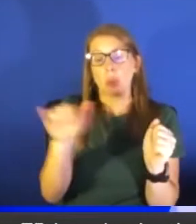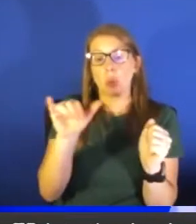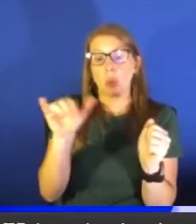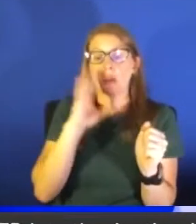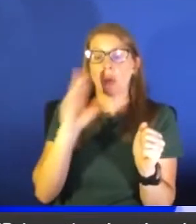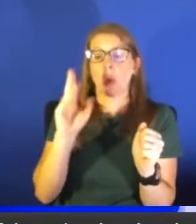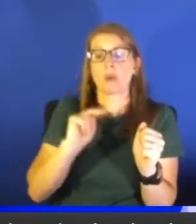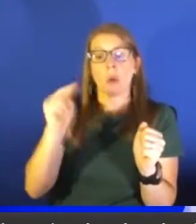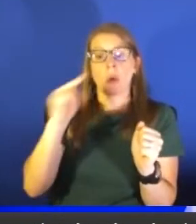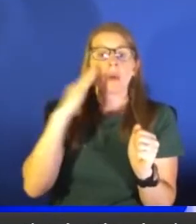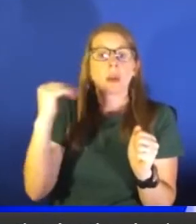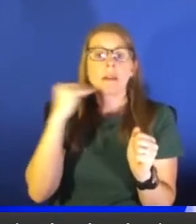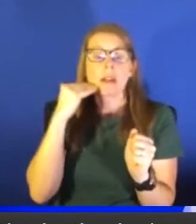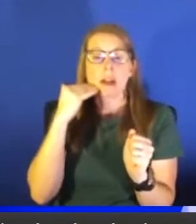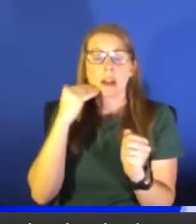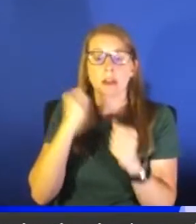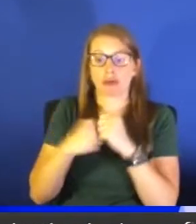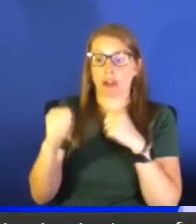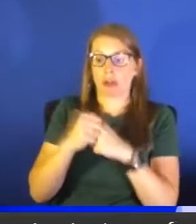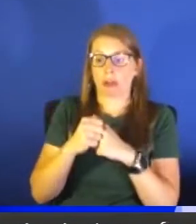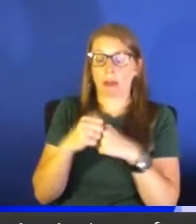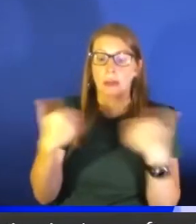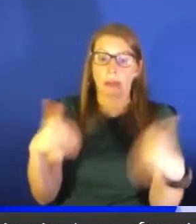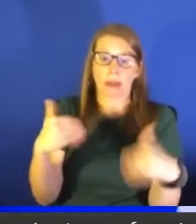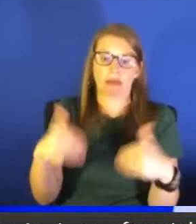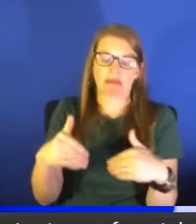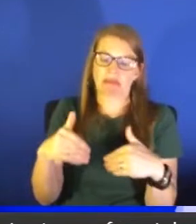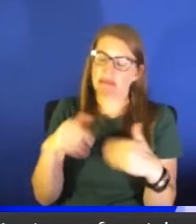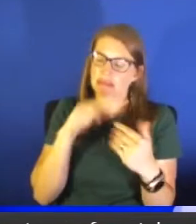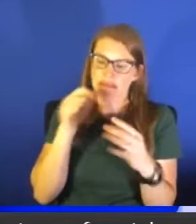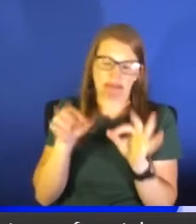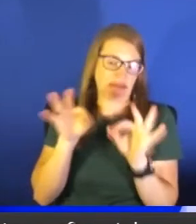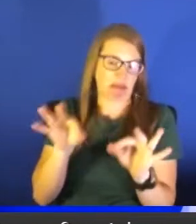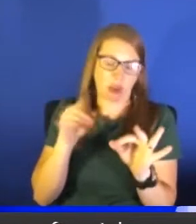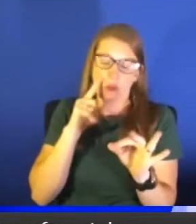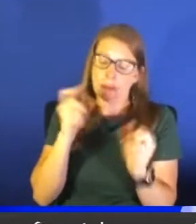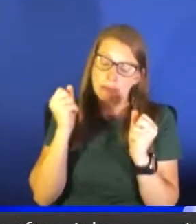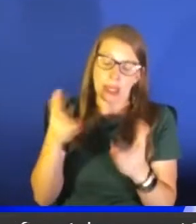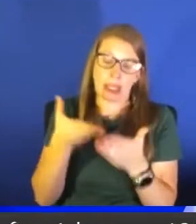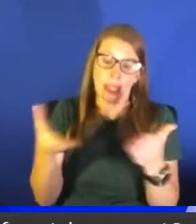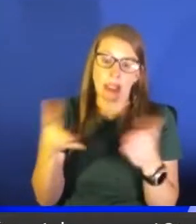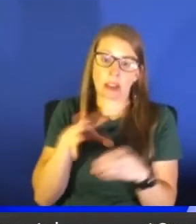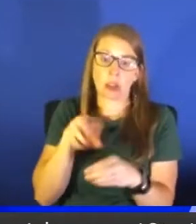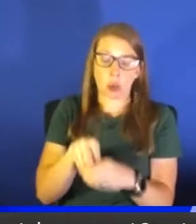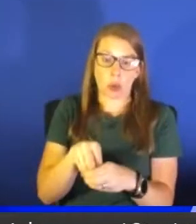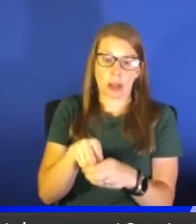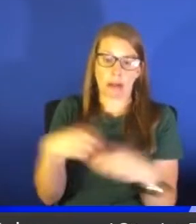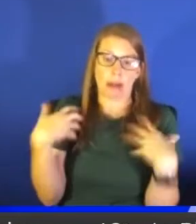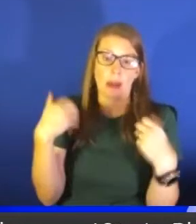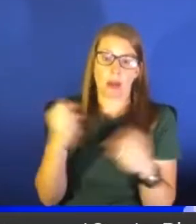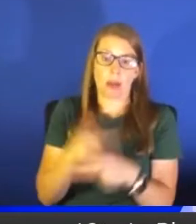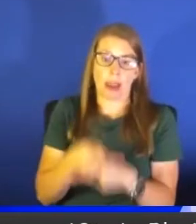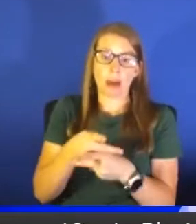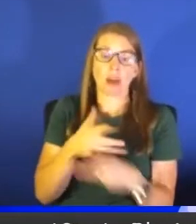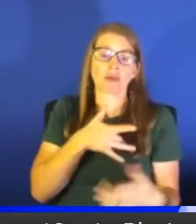Korea is certainly suboptimal for many things, including healthcare. It is a concerning issue